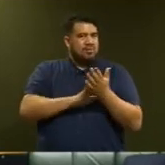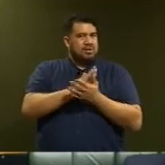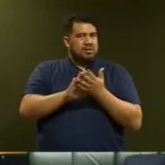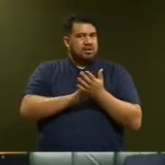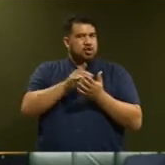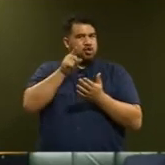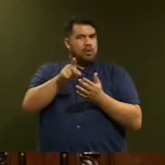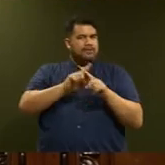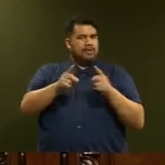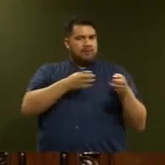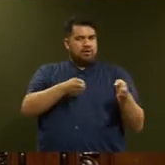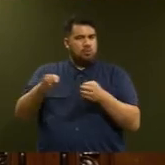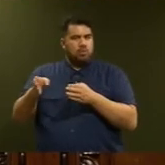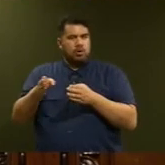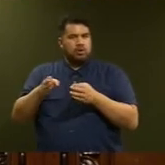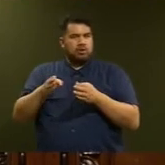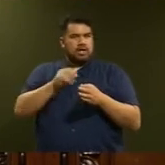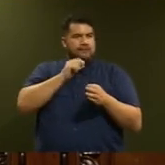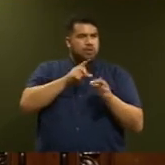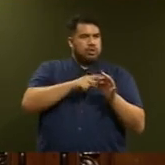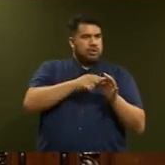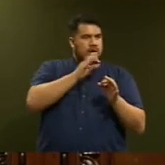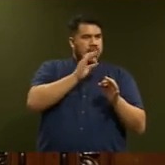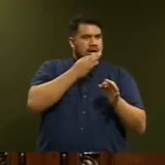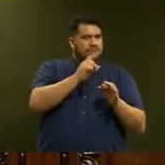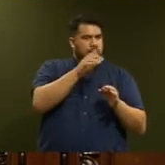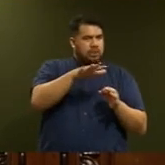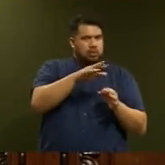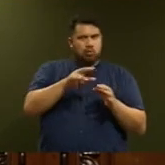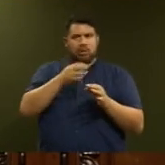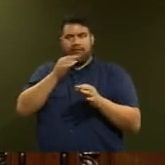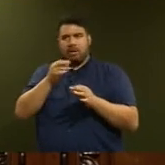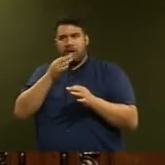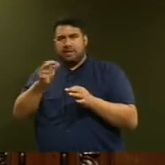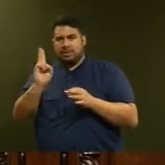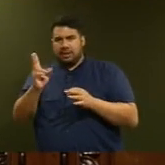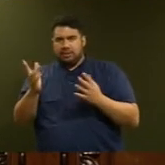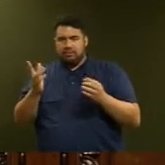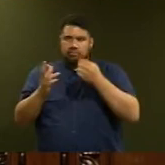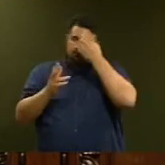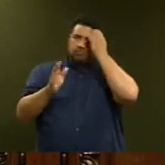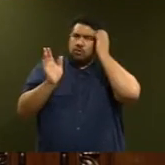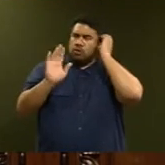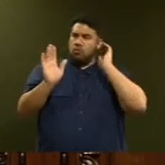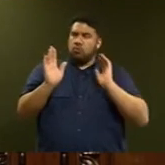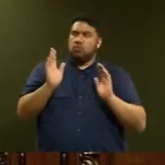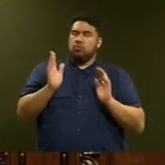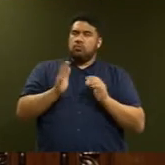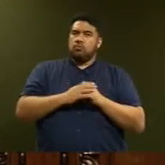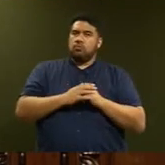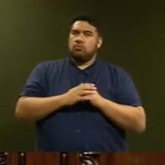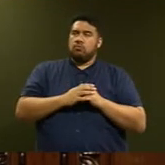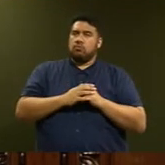question? It doesn't preclude the question being asked again. And if it's